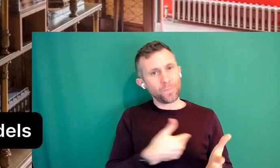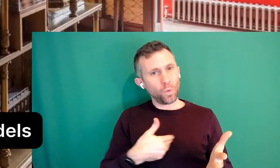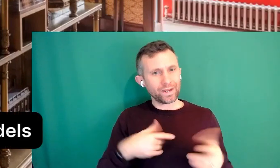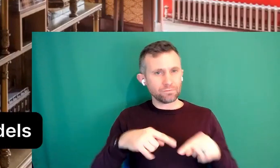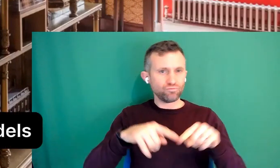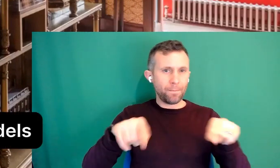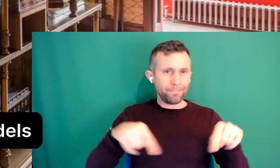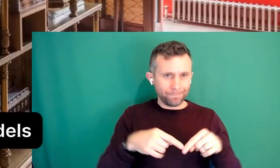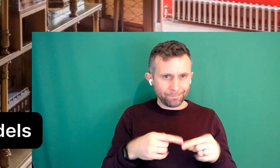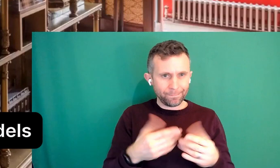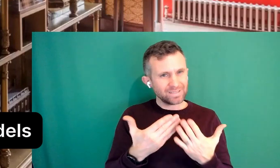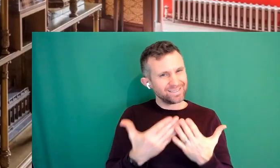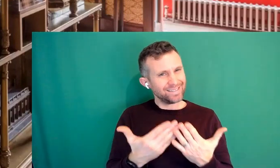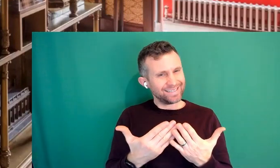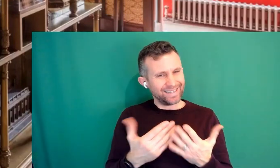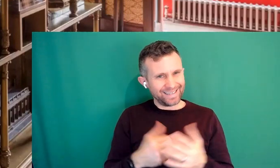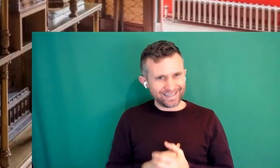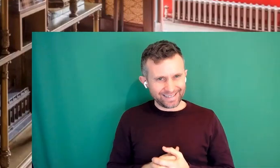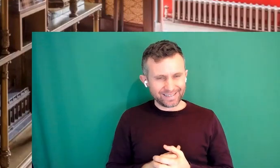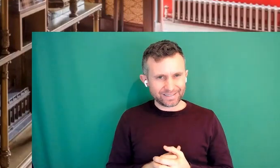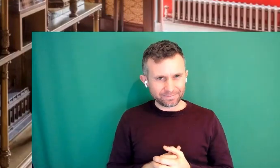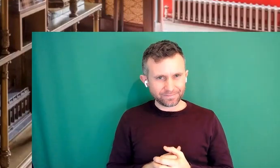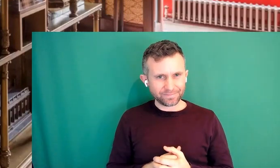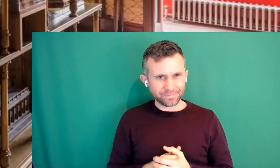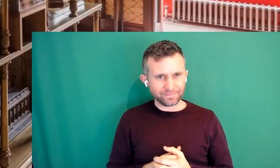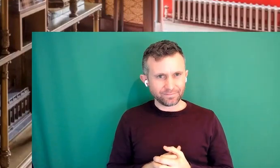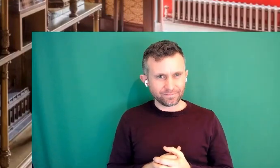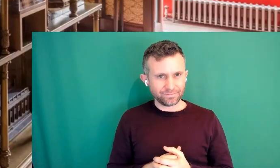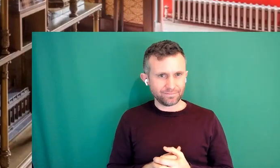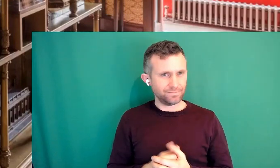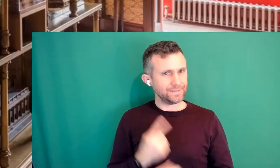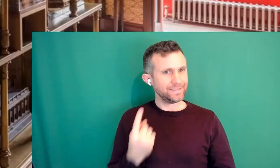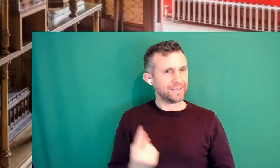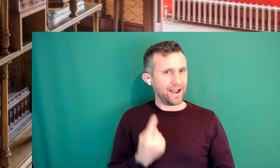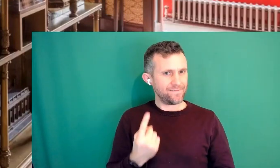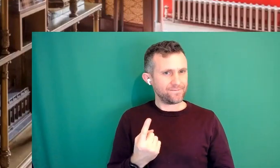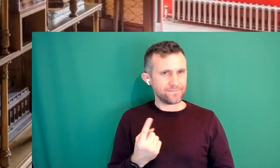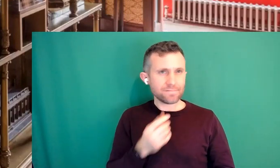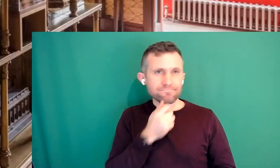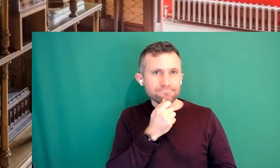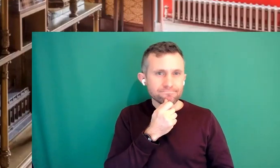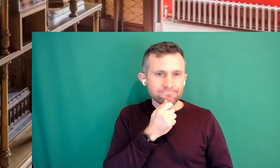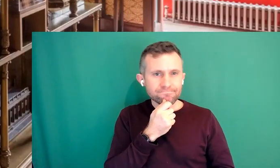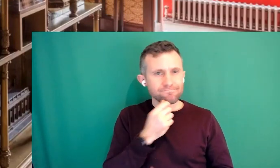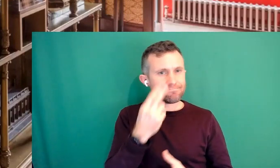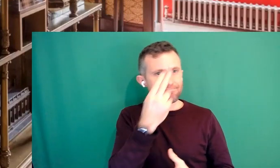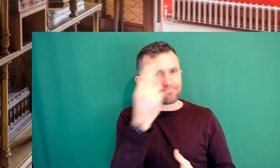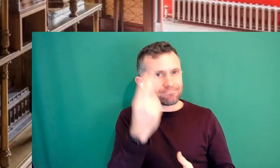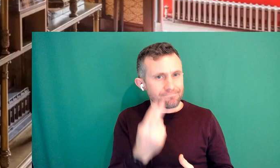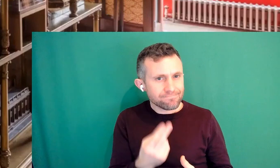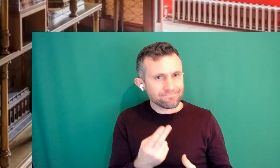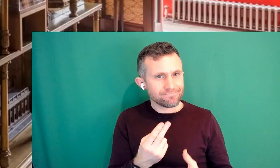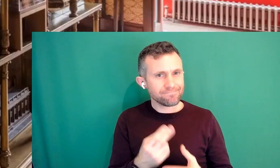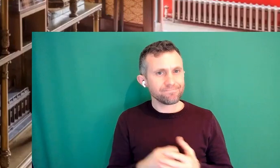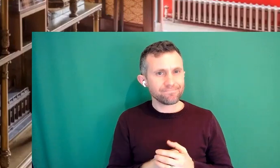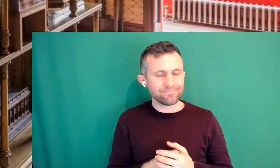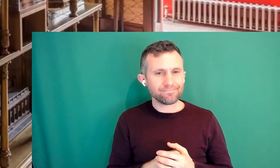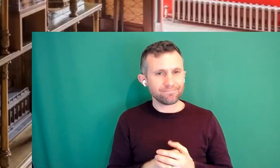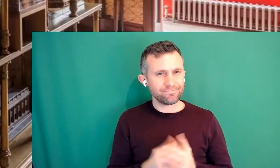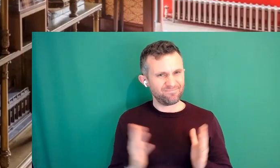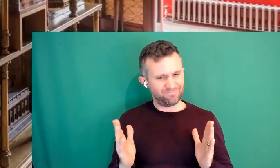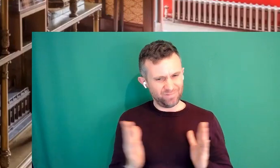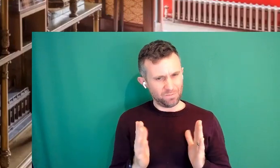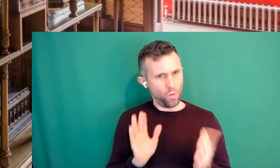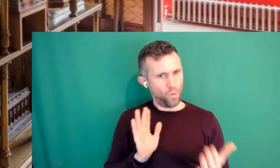immense number of models in this room. The central stand contains the majority,